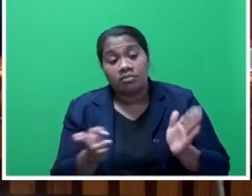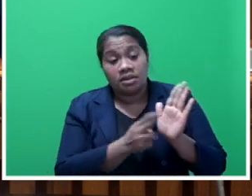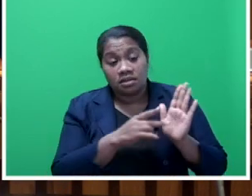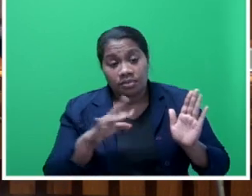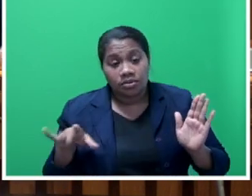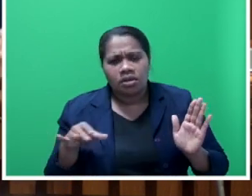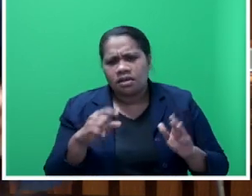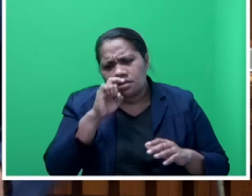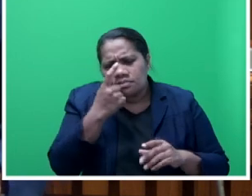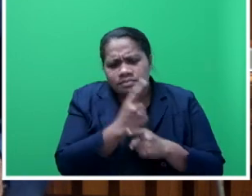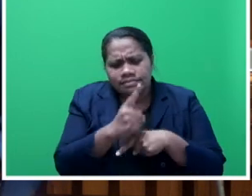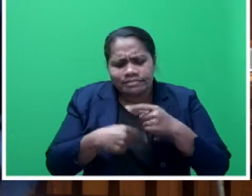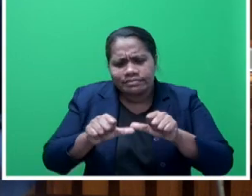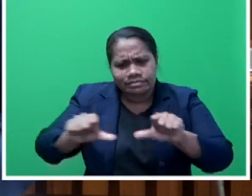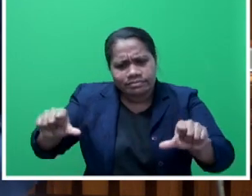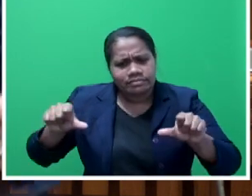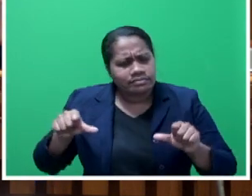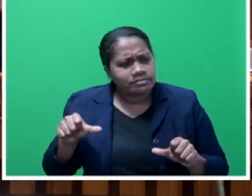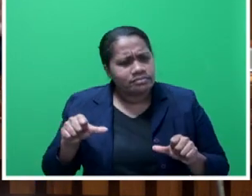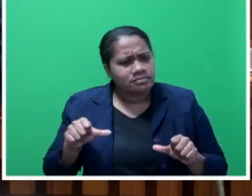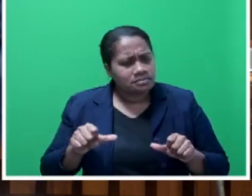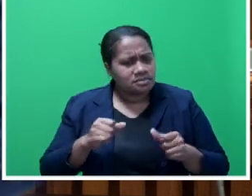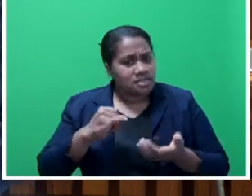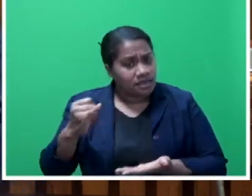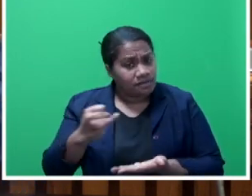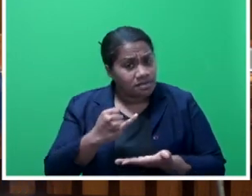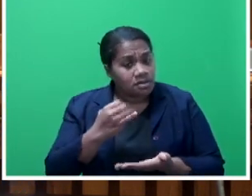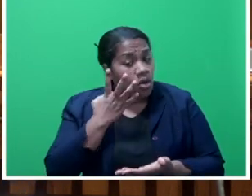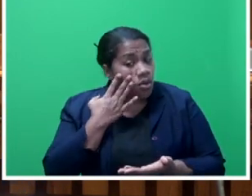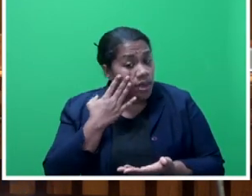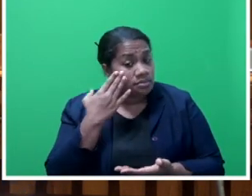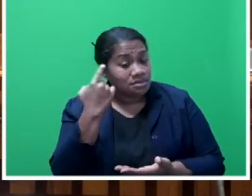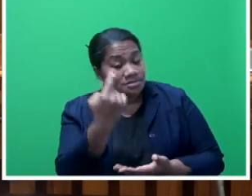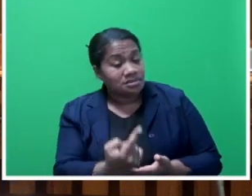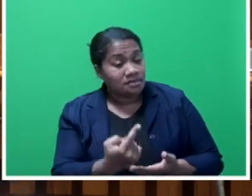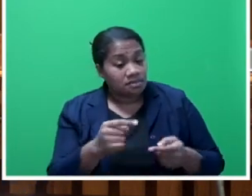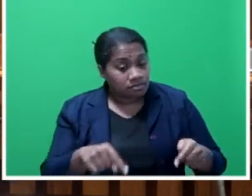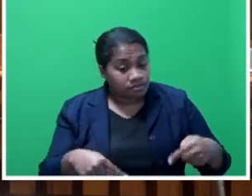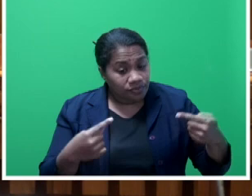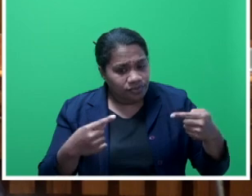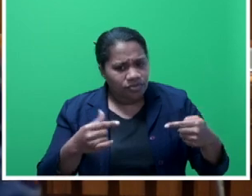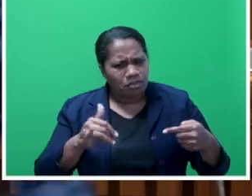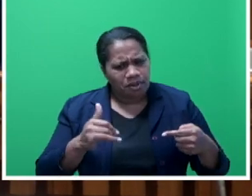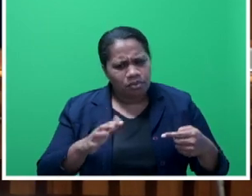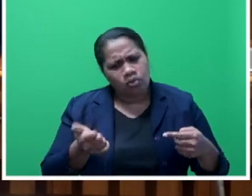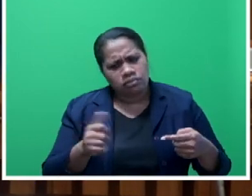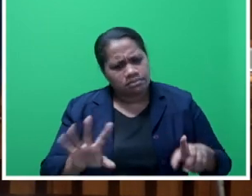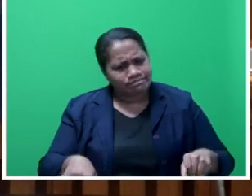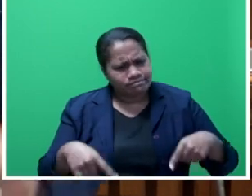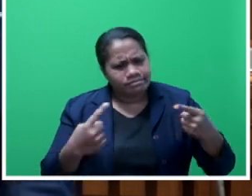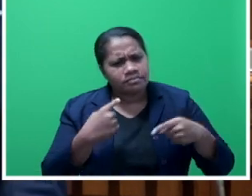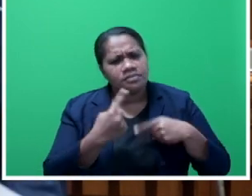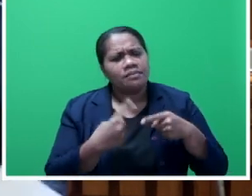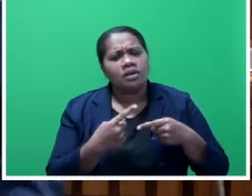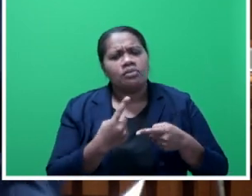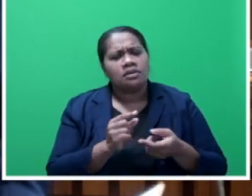cannot talk about agriculture investment when he opposes, or would oppose, or may have opposed previously, about granting